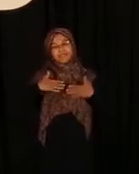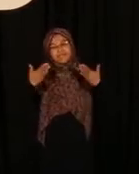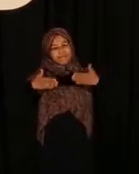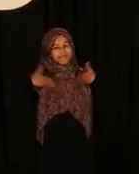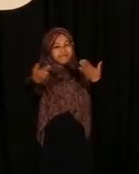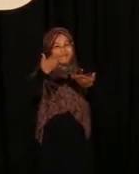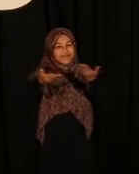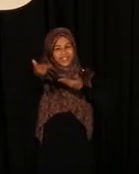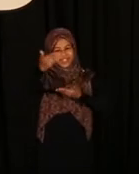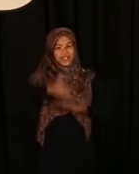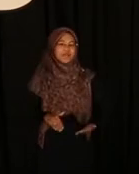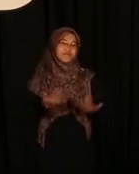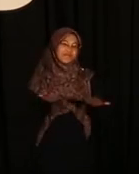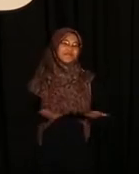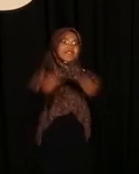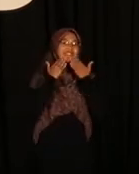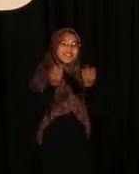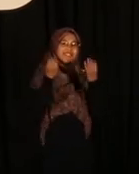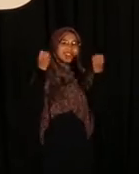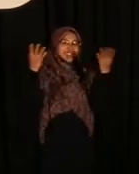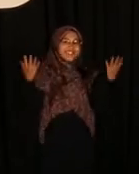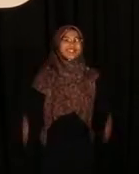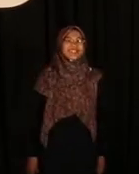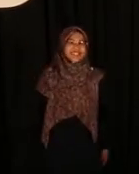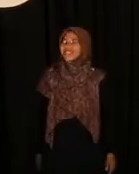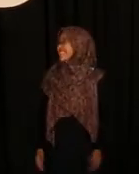to welcome you all. Thank you very much. Thank you.